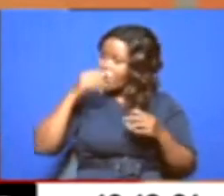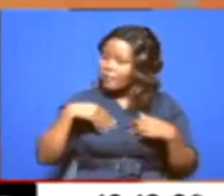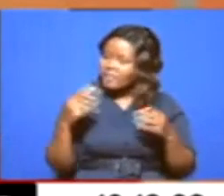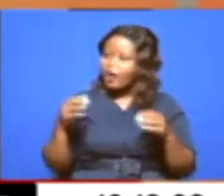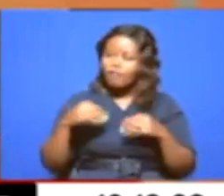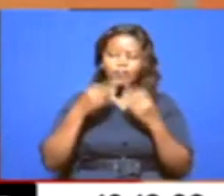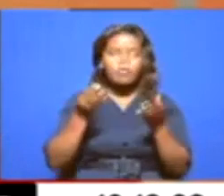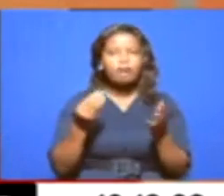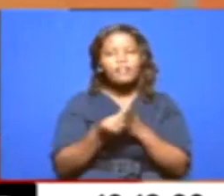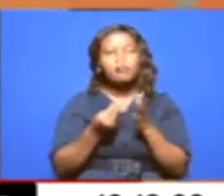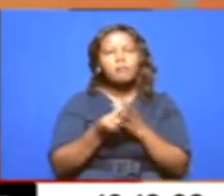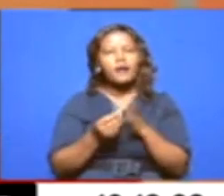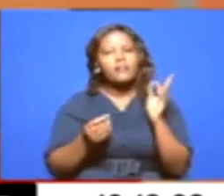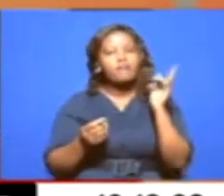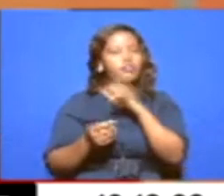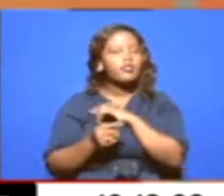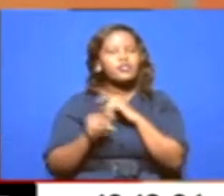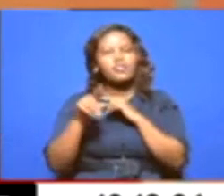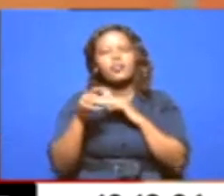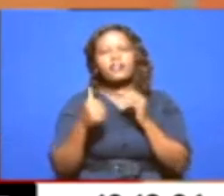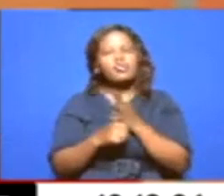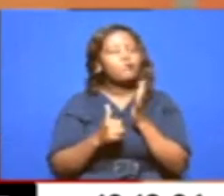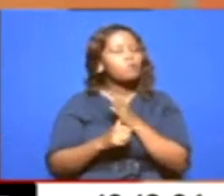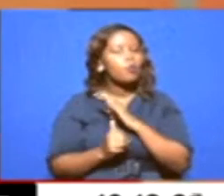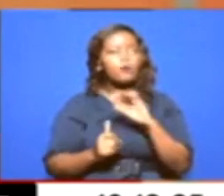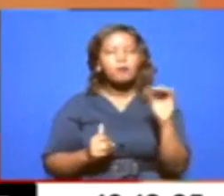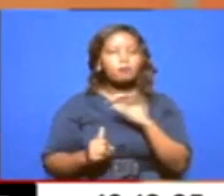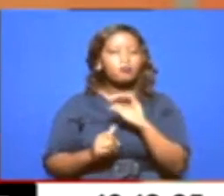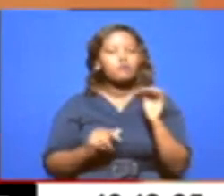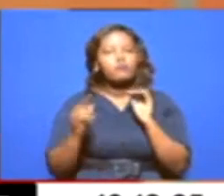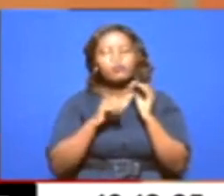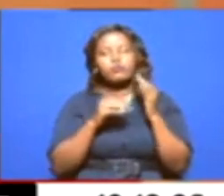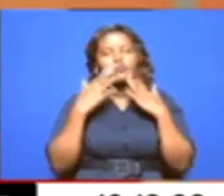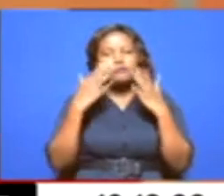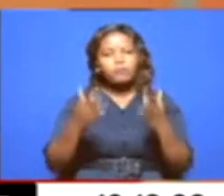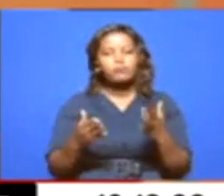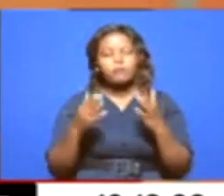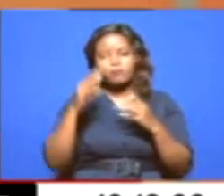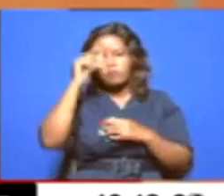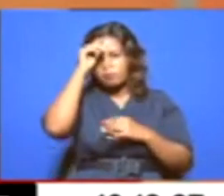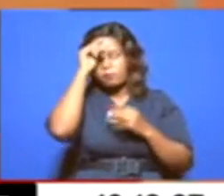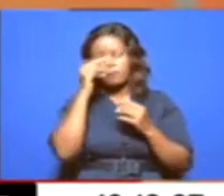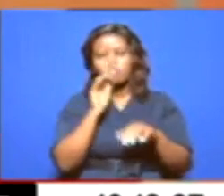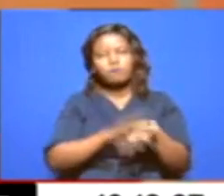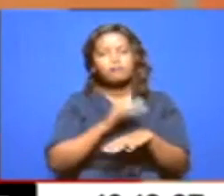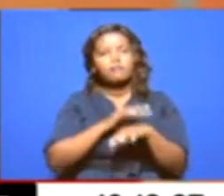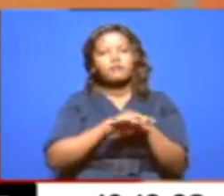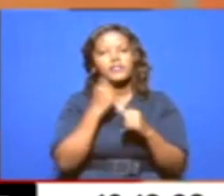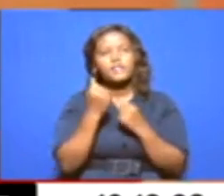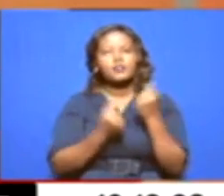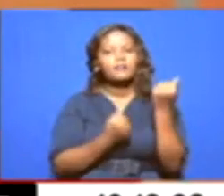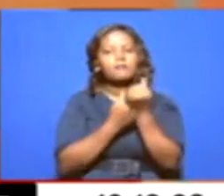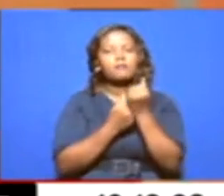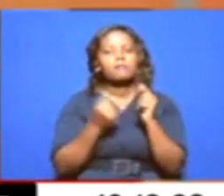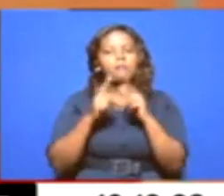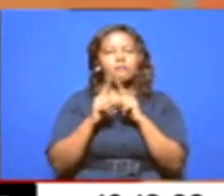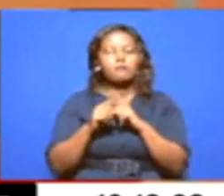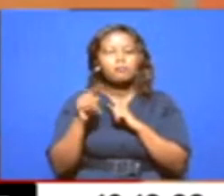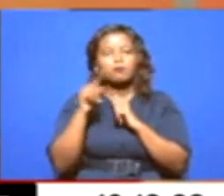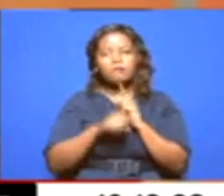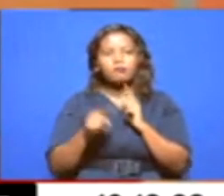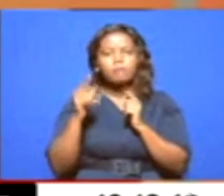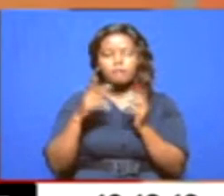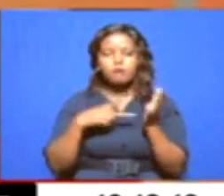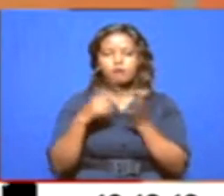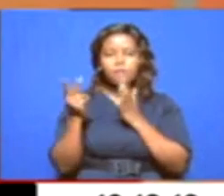issue. We are going to do that, and we are really grateful to the government for the support they have given us, because the money is there, and we are just going to pay the athletes immediately. The green light